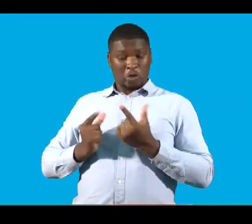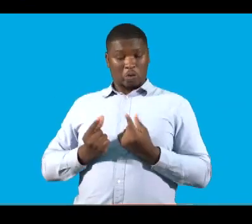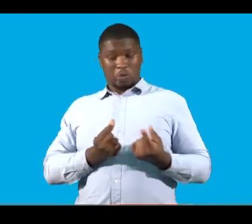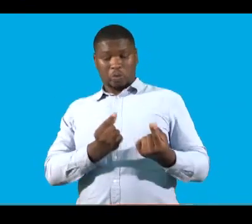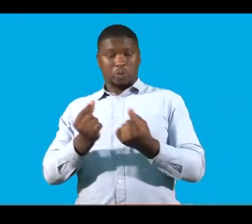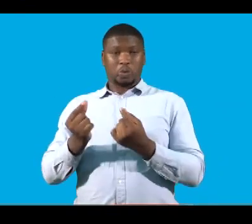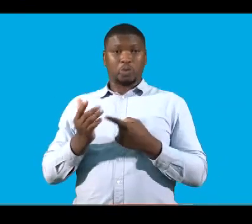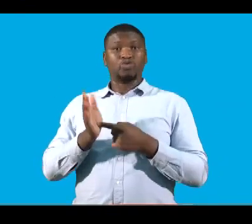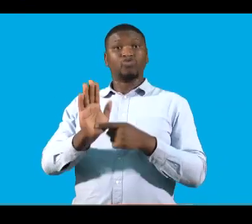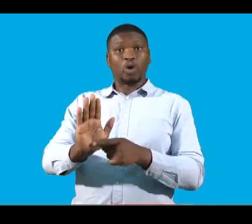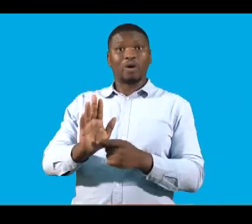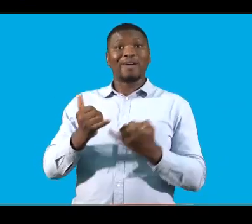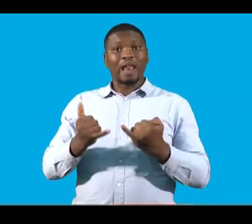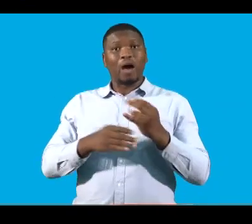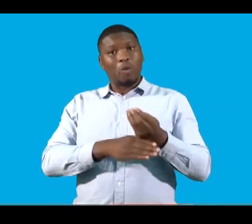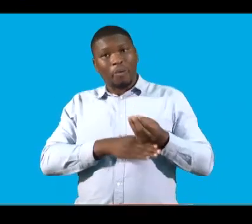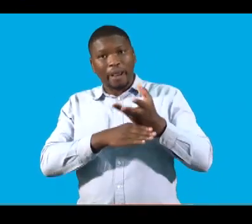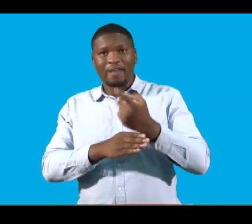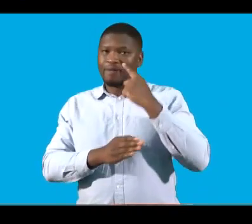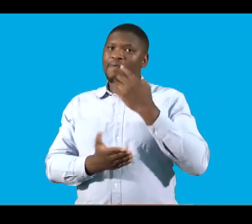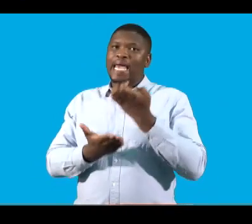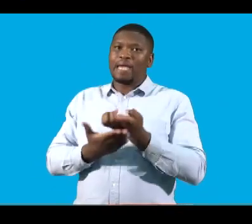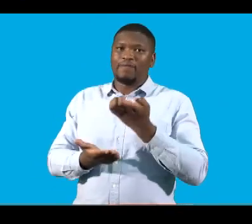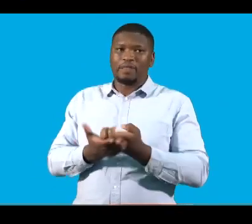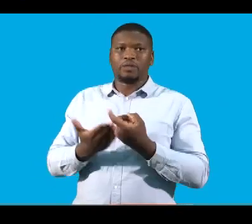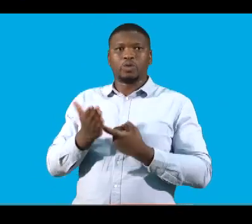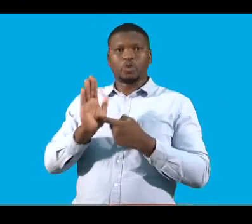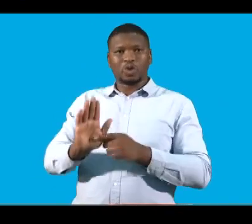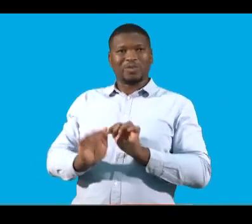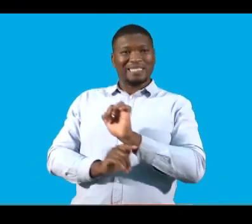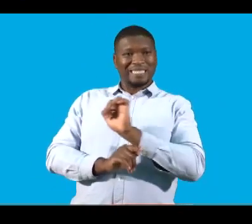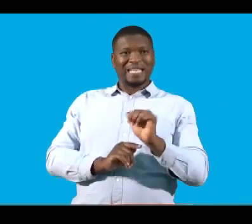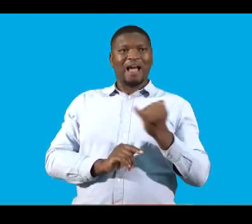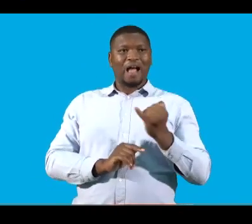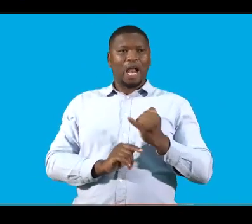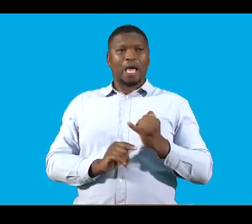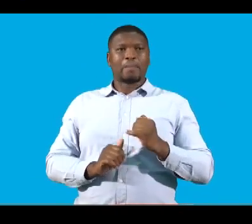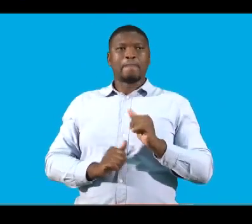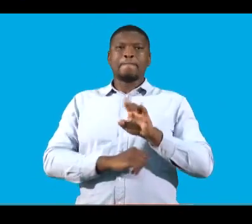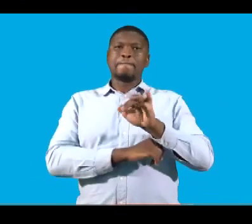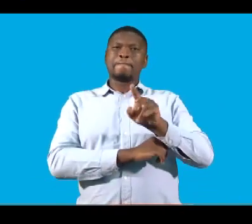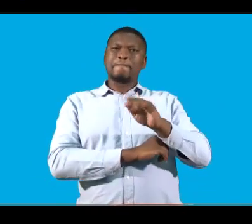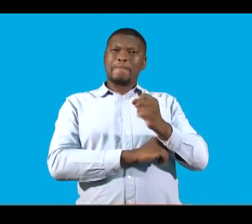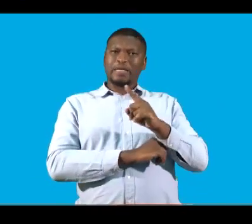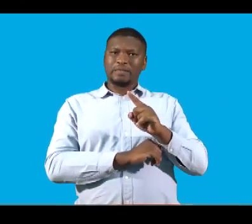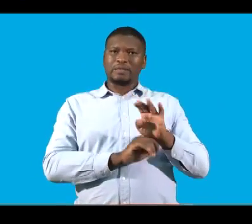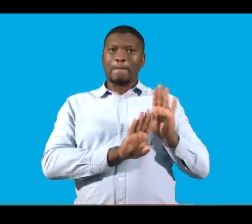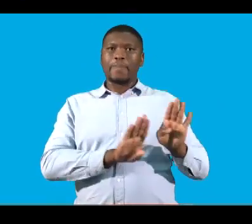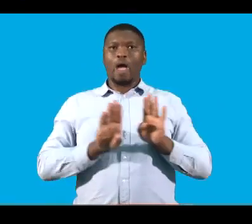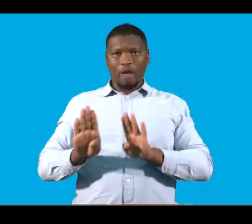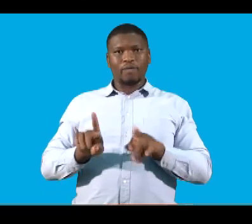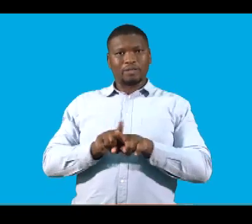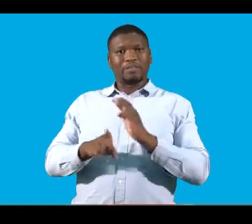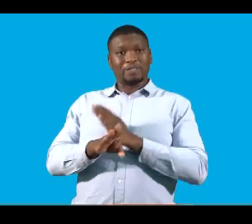bestial behavior is seen in how so now we are giving you evidence of this bestial behavior that we referred